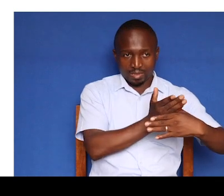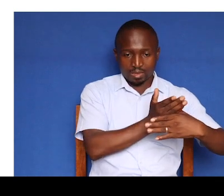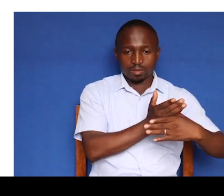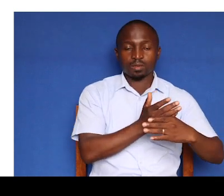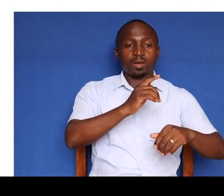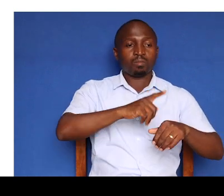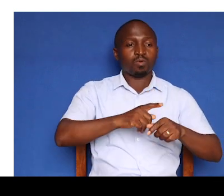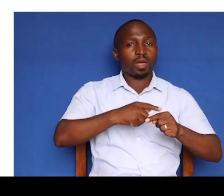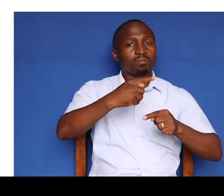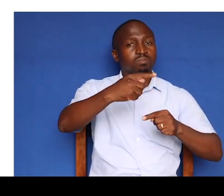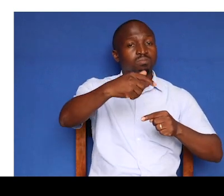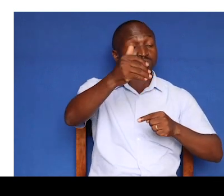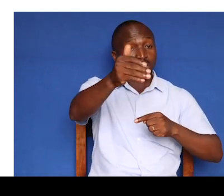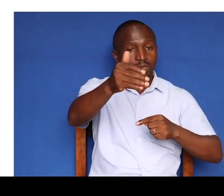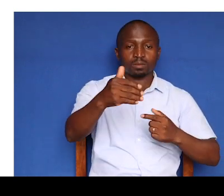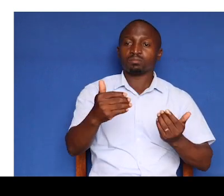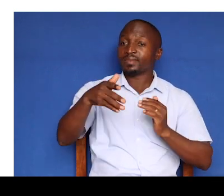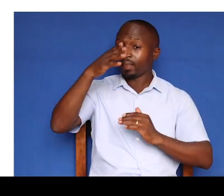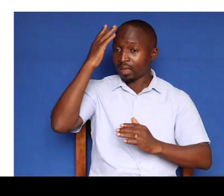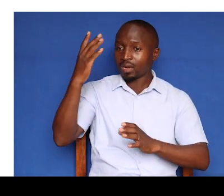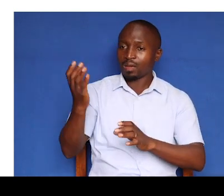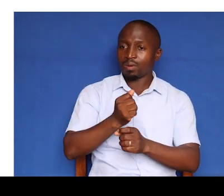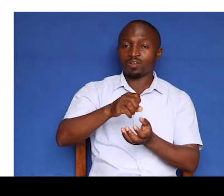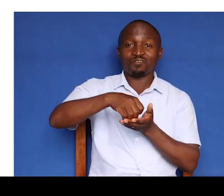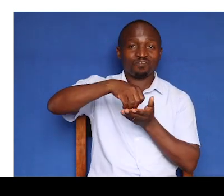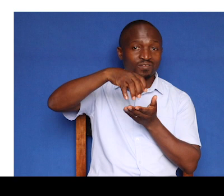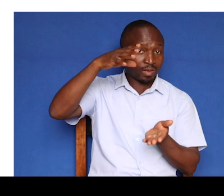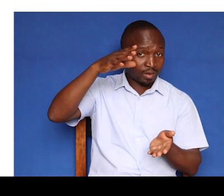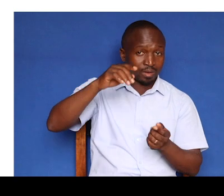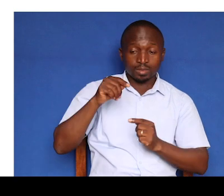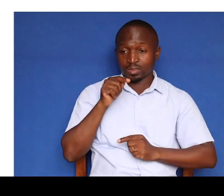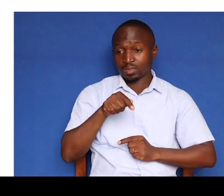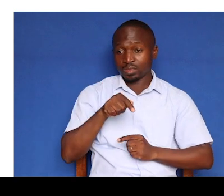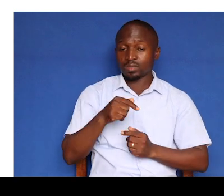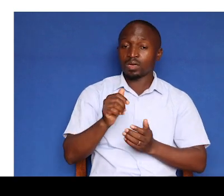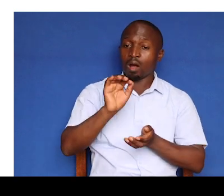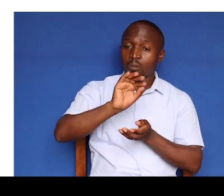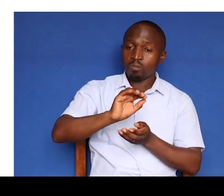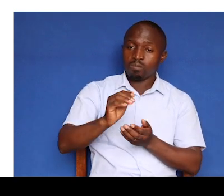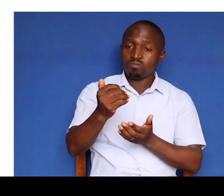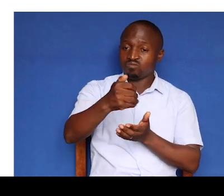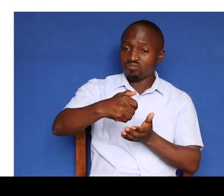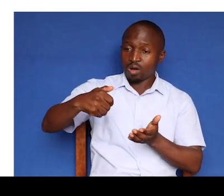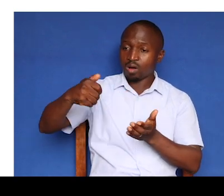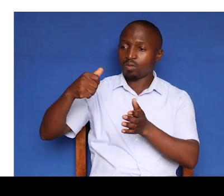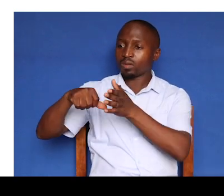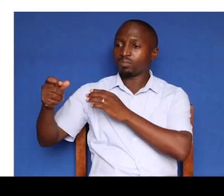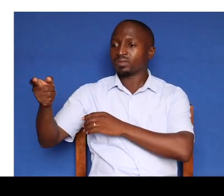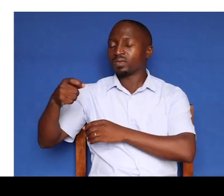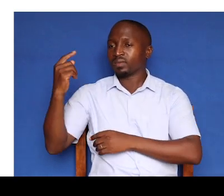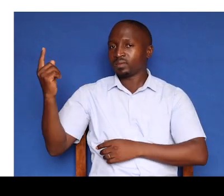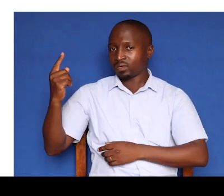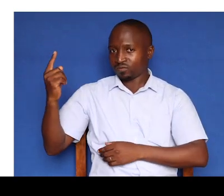its maturity time, government is receiving interest income, which will be used to clear the public